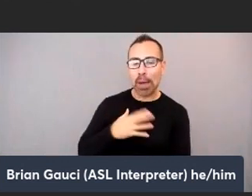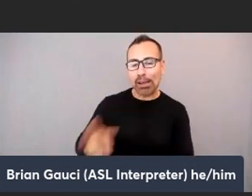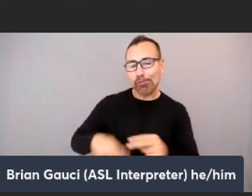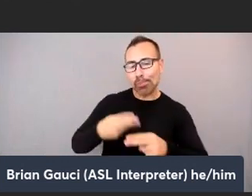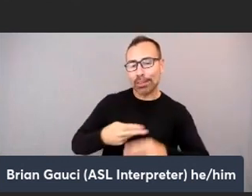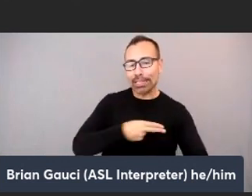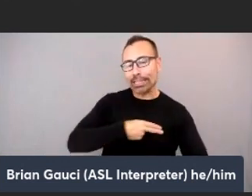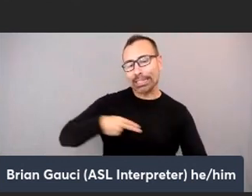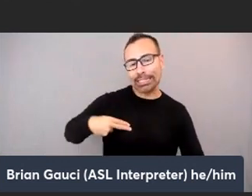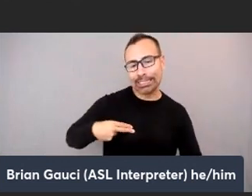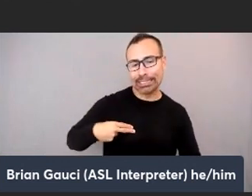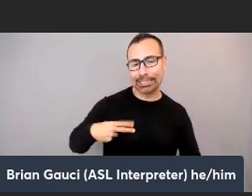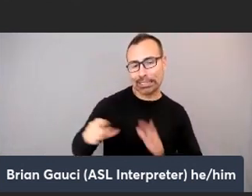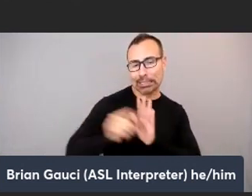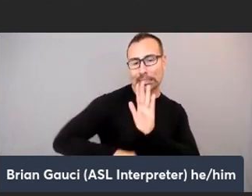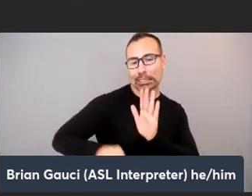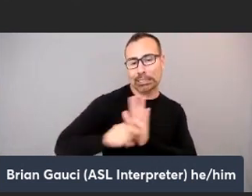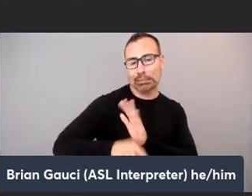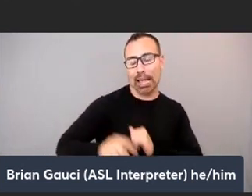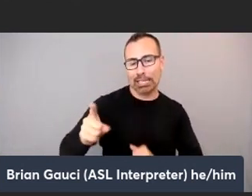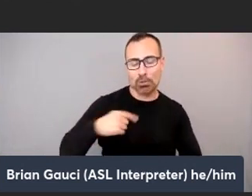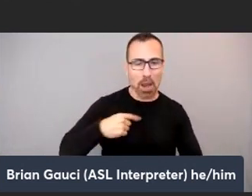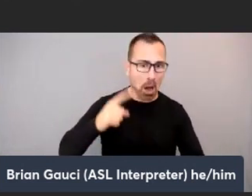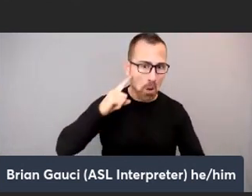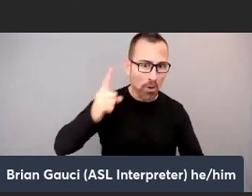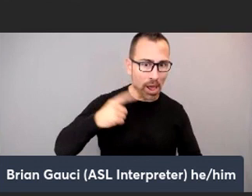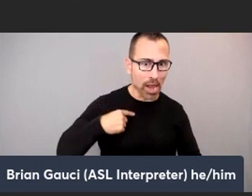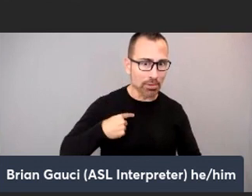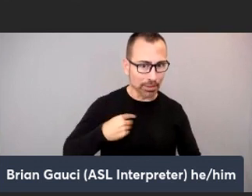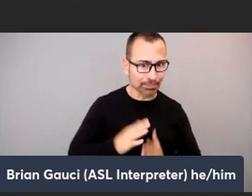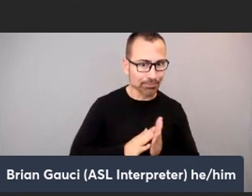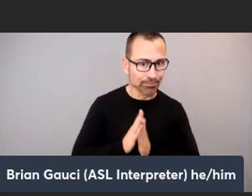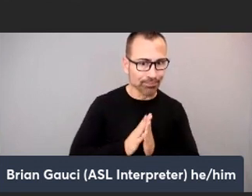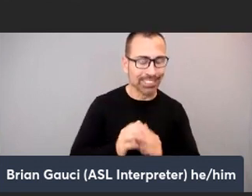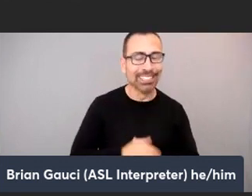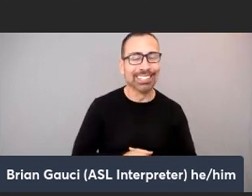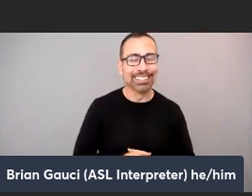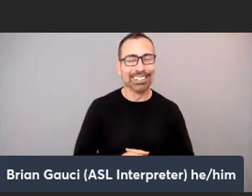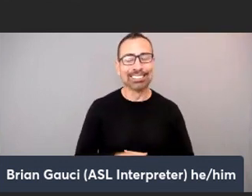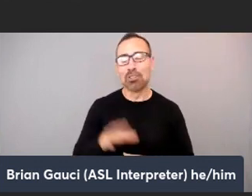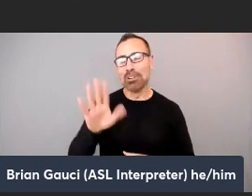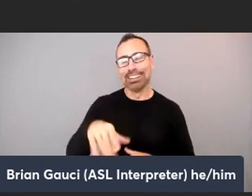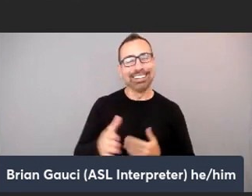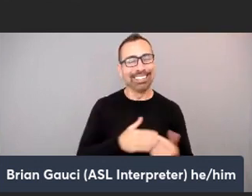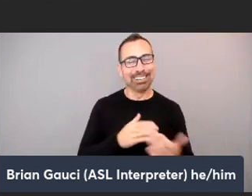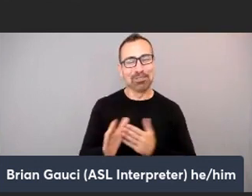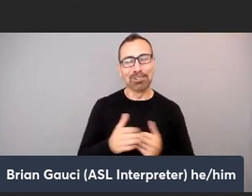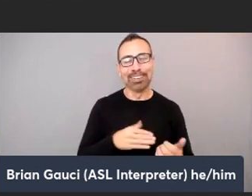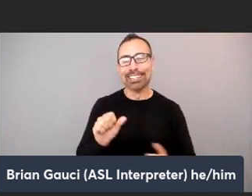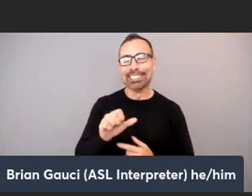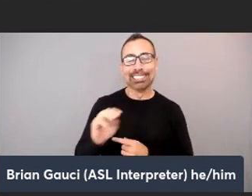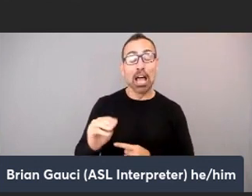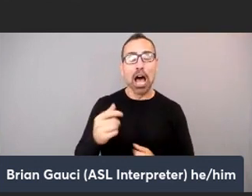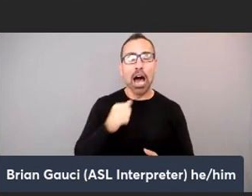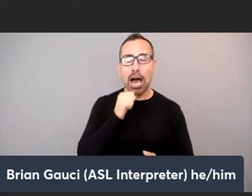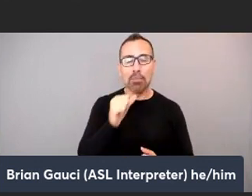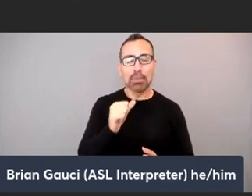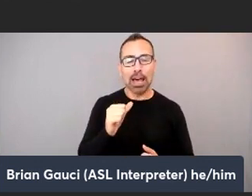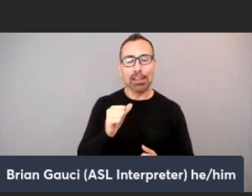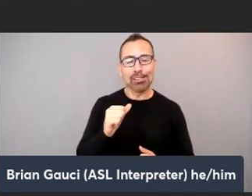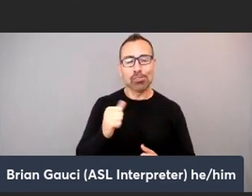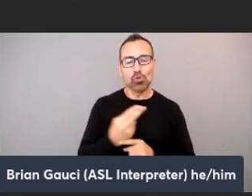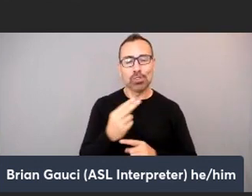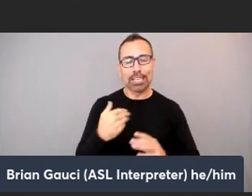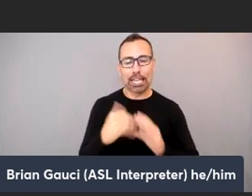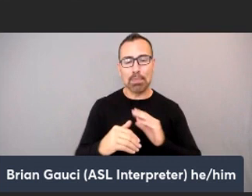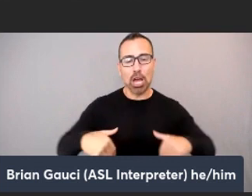me. So what you're saying, Sam, is I'm not on the email yet, but I should go check it out. It sounds like I'm just kidding. Of